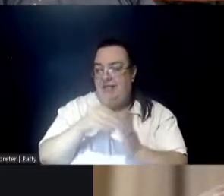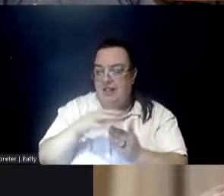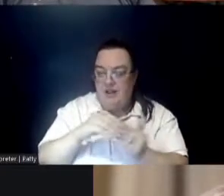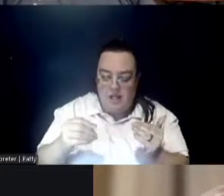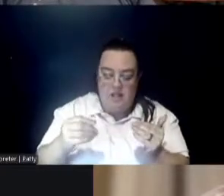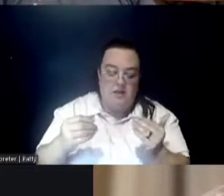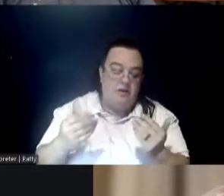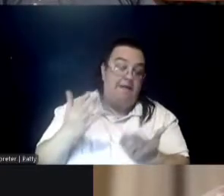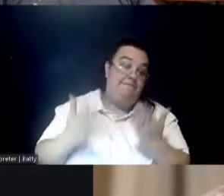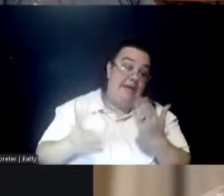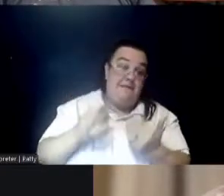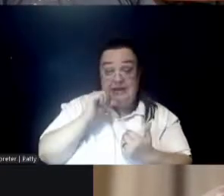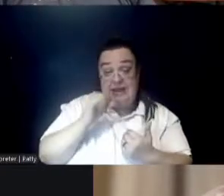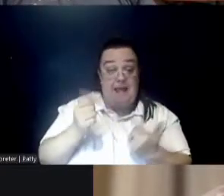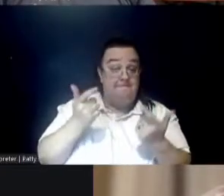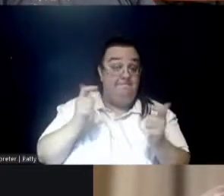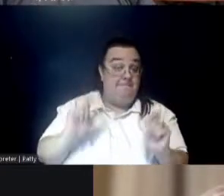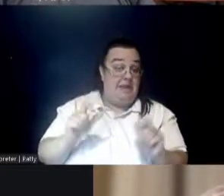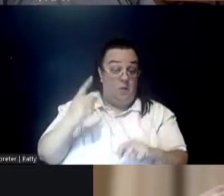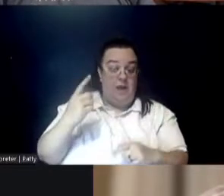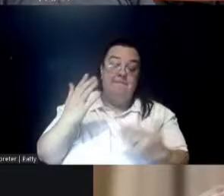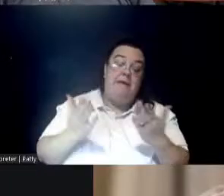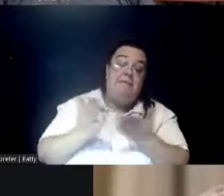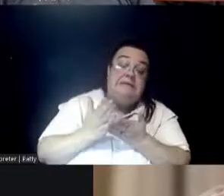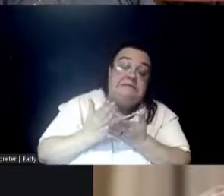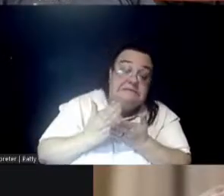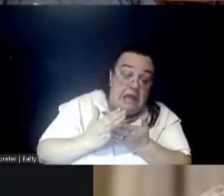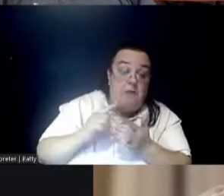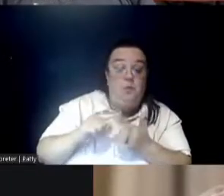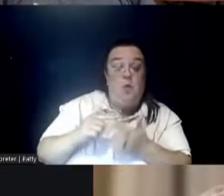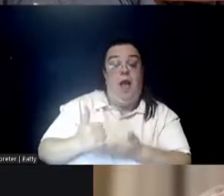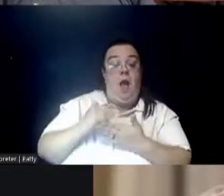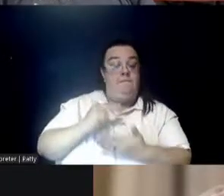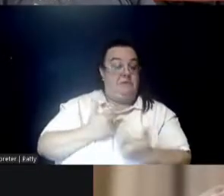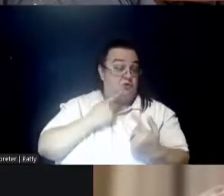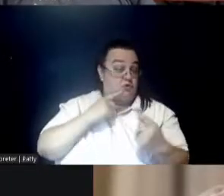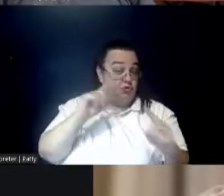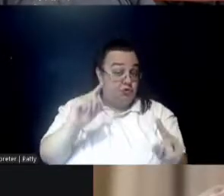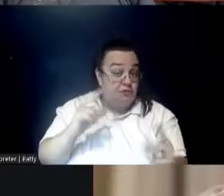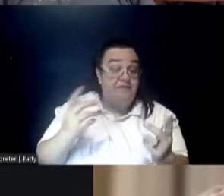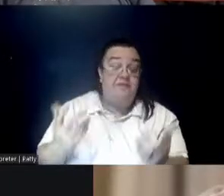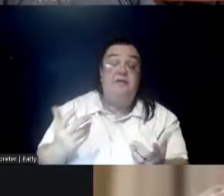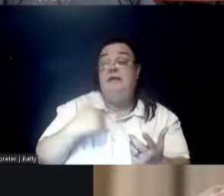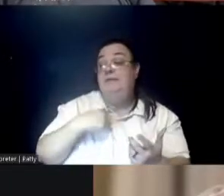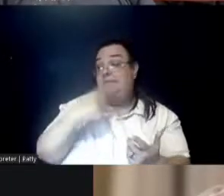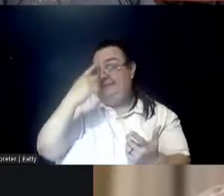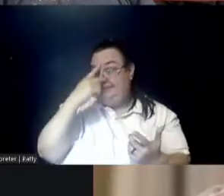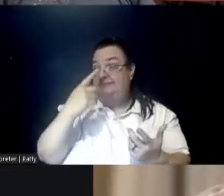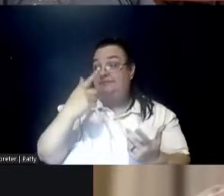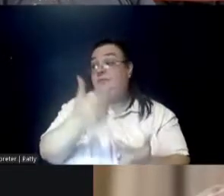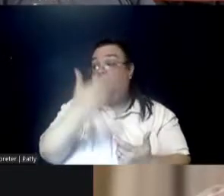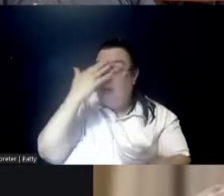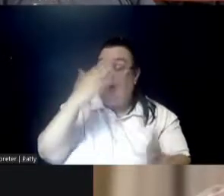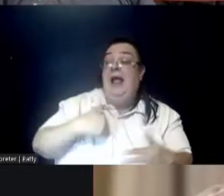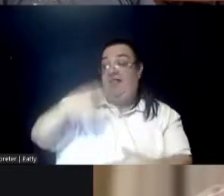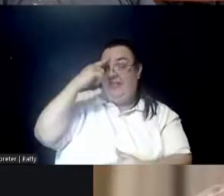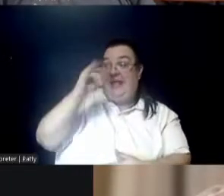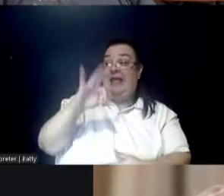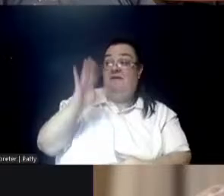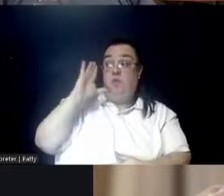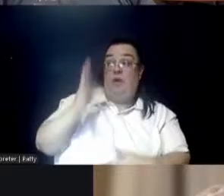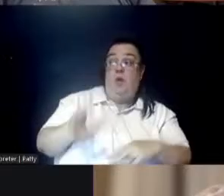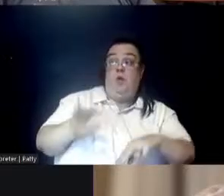It may not make a big one. It may make some dent to help us get there. I think, I think if we're going to raise